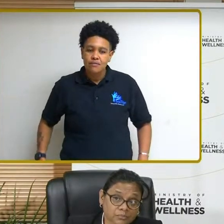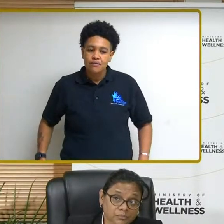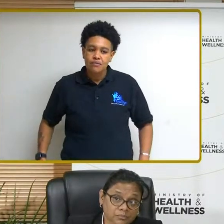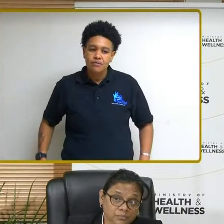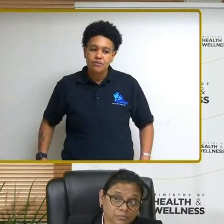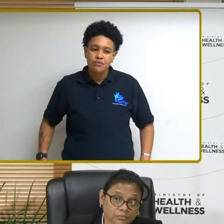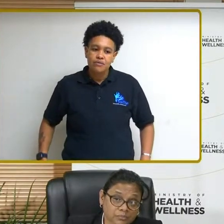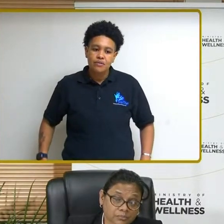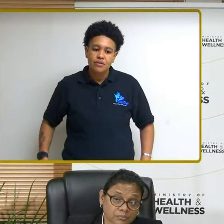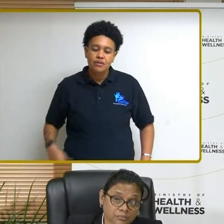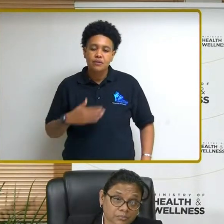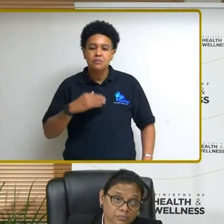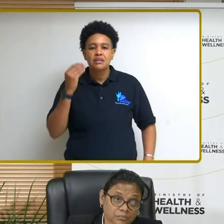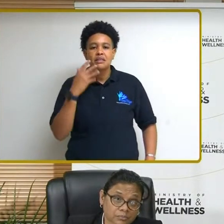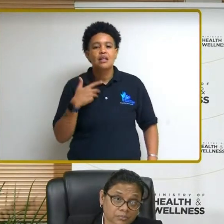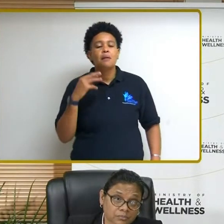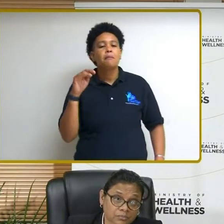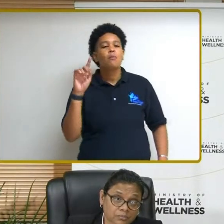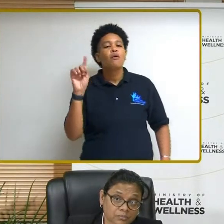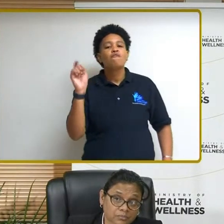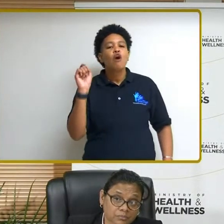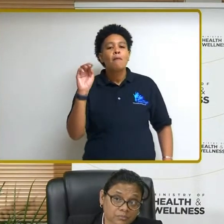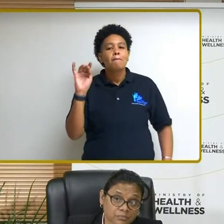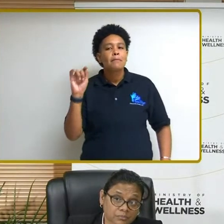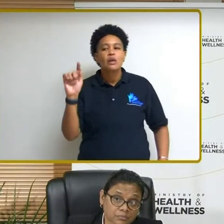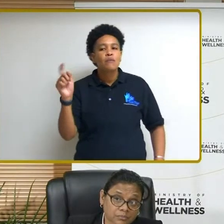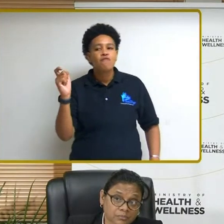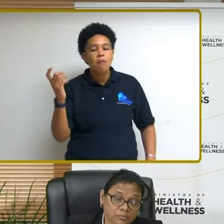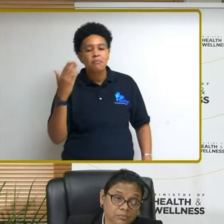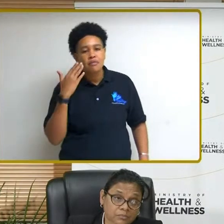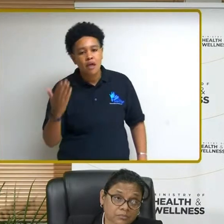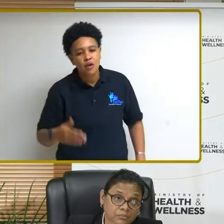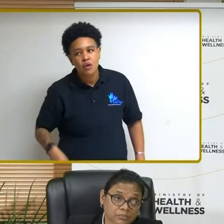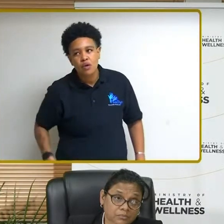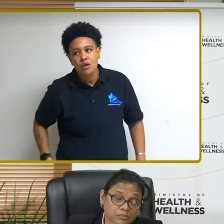And if you could indicate your media house as well, that would be appreciated. Thank you.